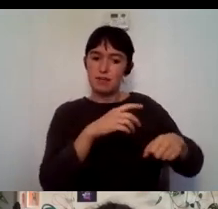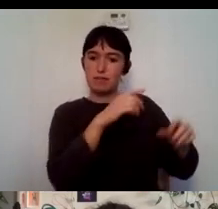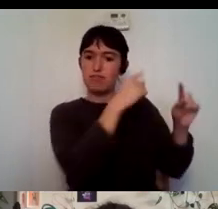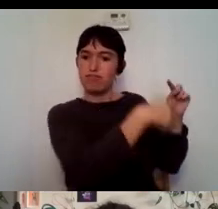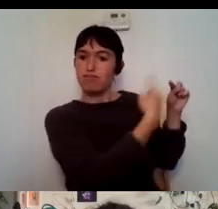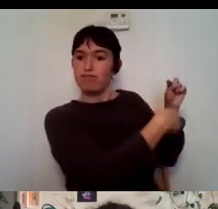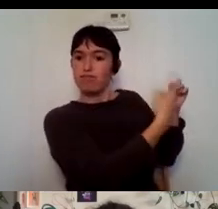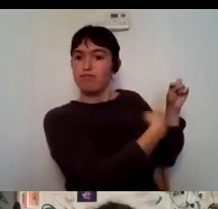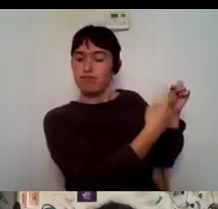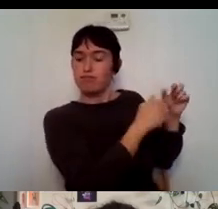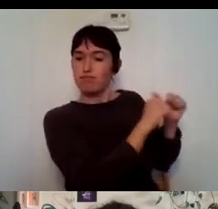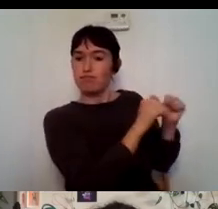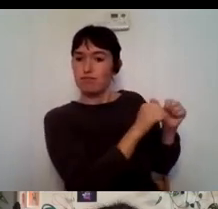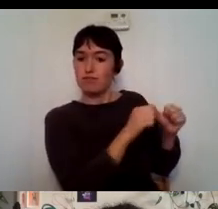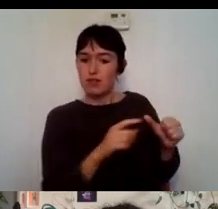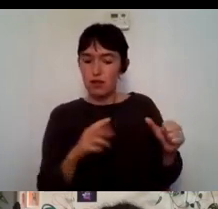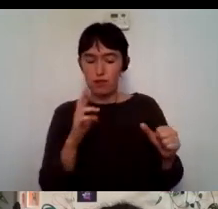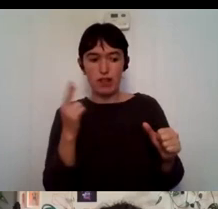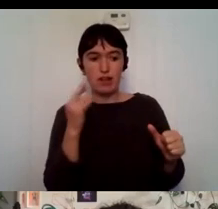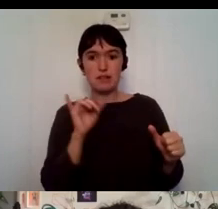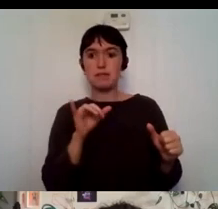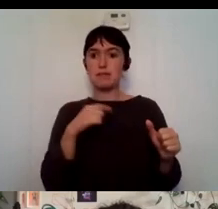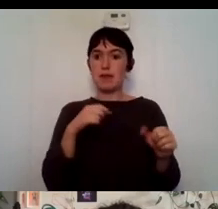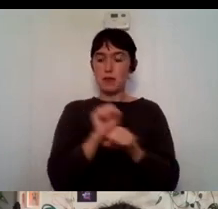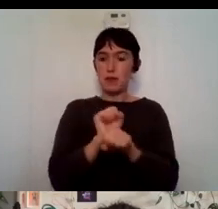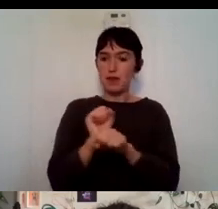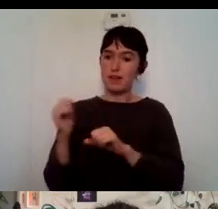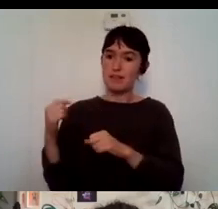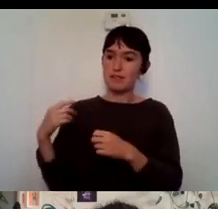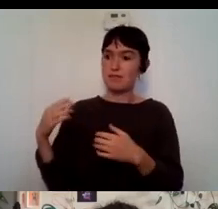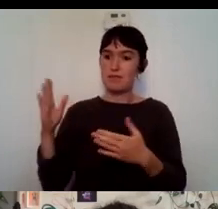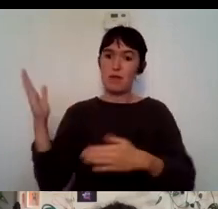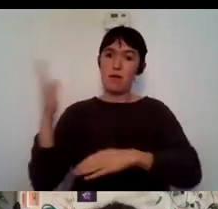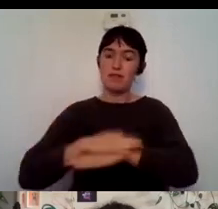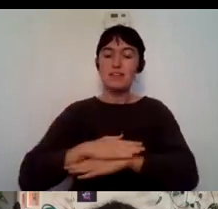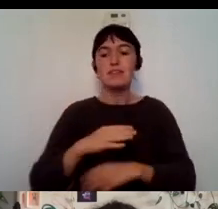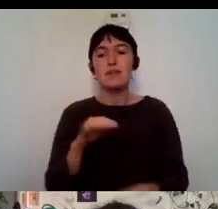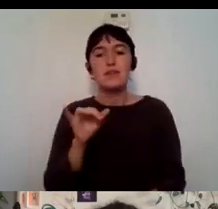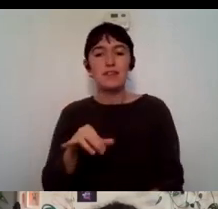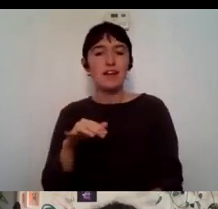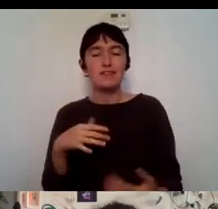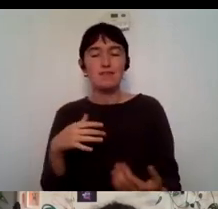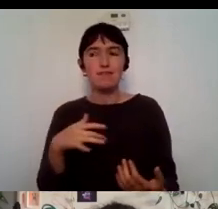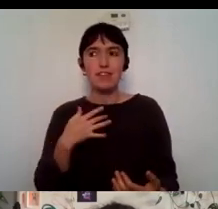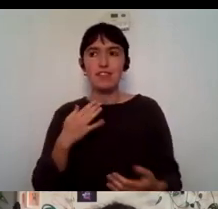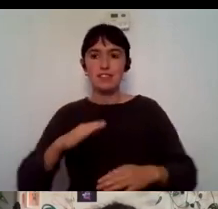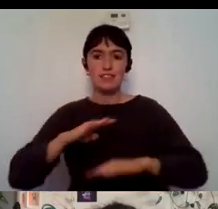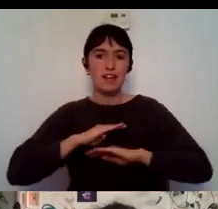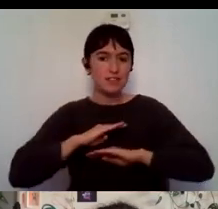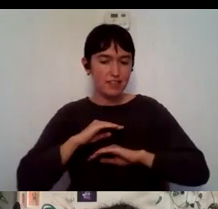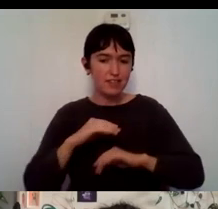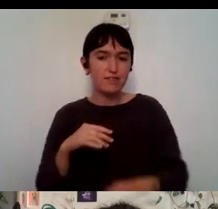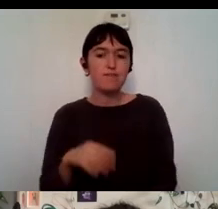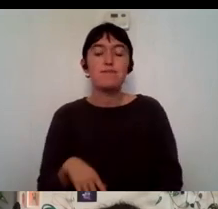really make the job satisfying. And I would say that that's the funnest part of the